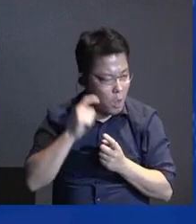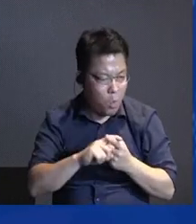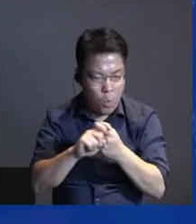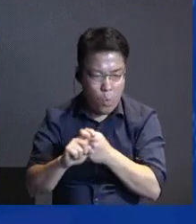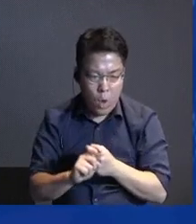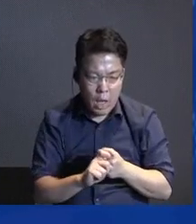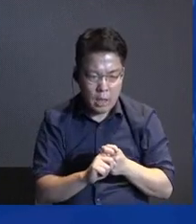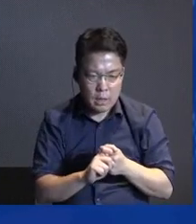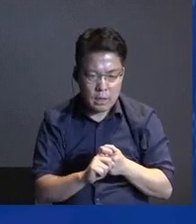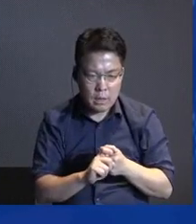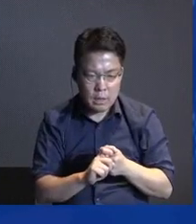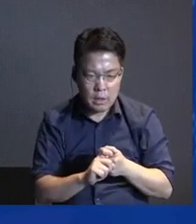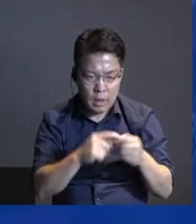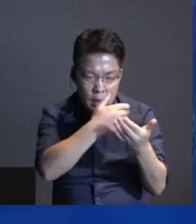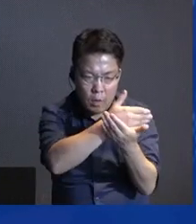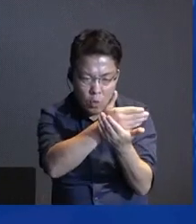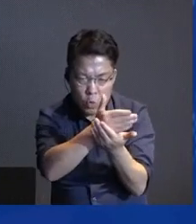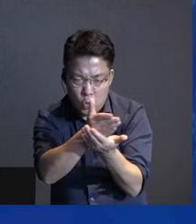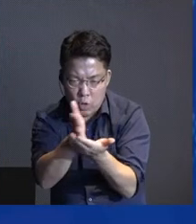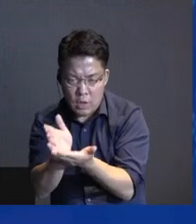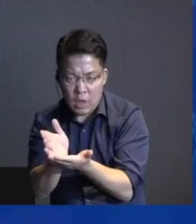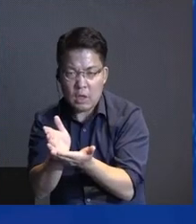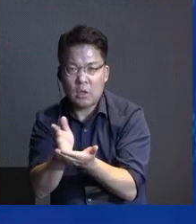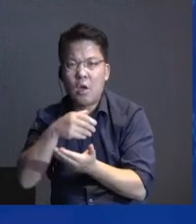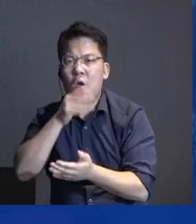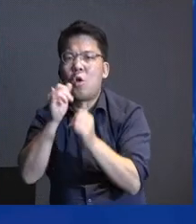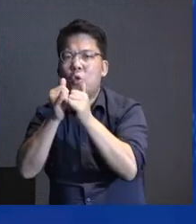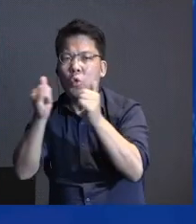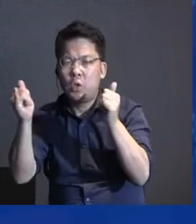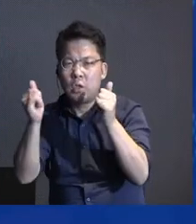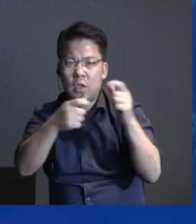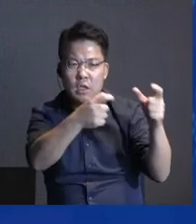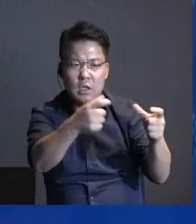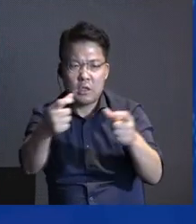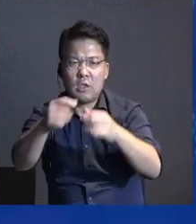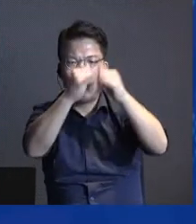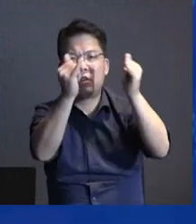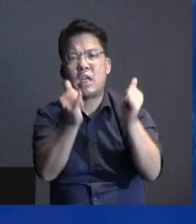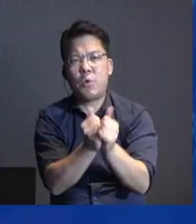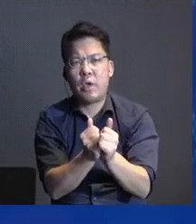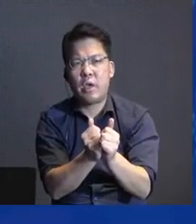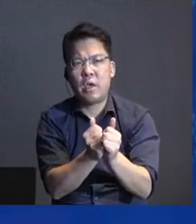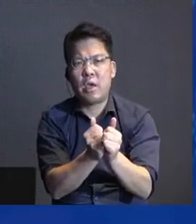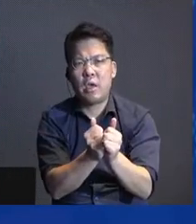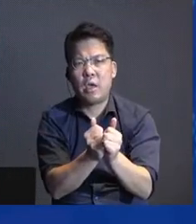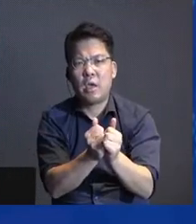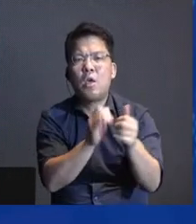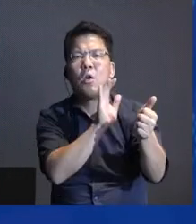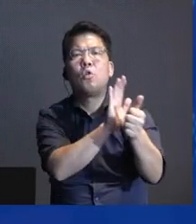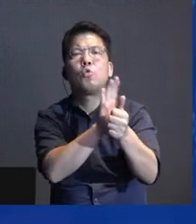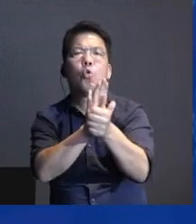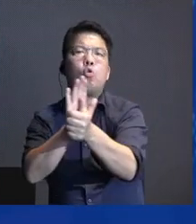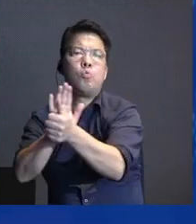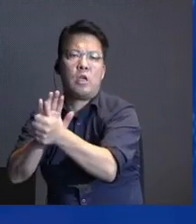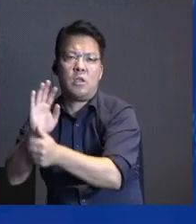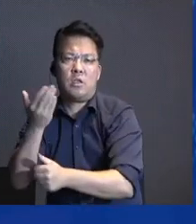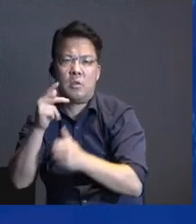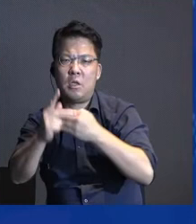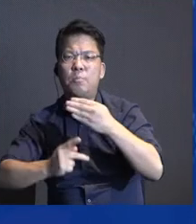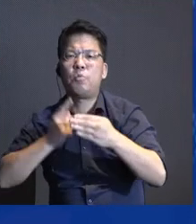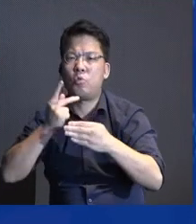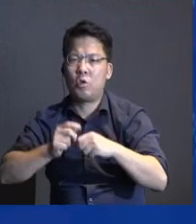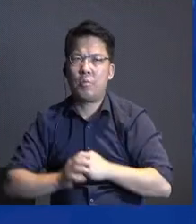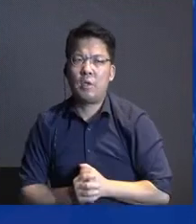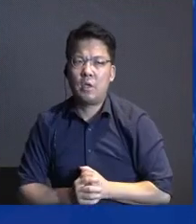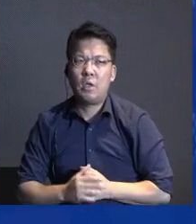strong model in three dimensions, including strong program, strong innovation, and strong community.